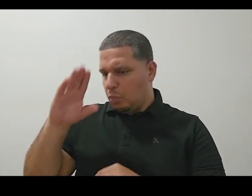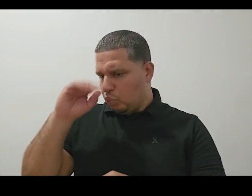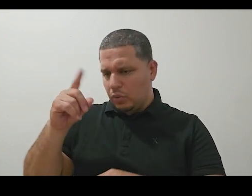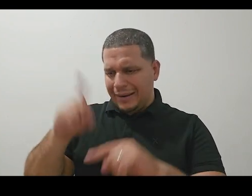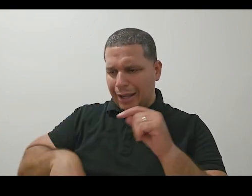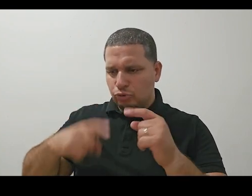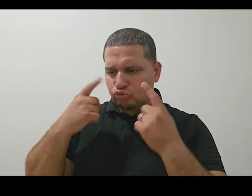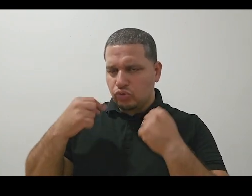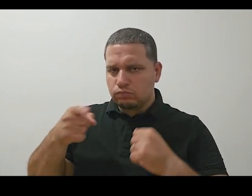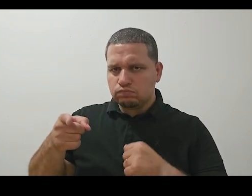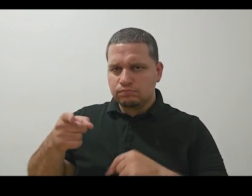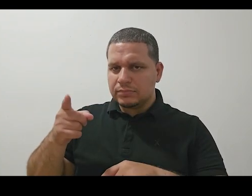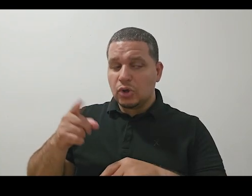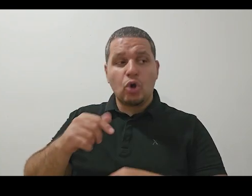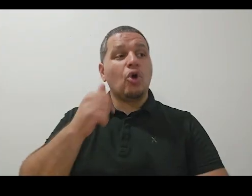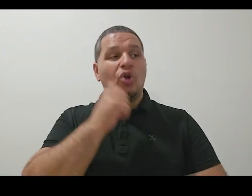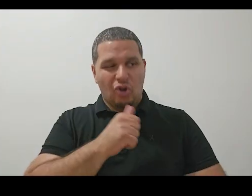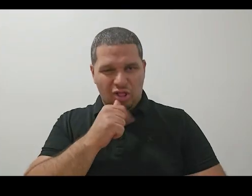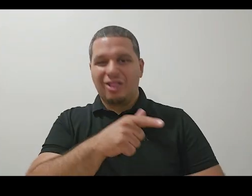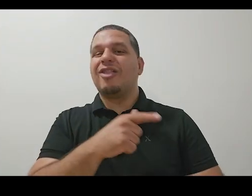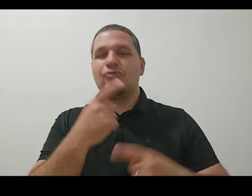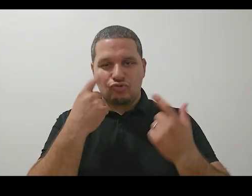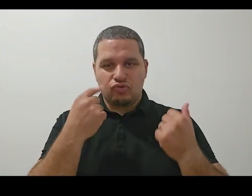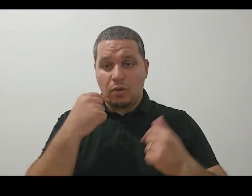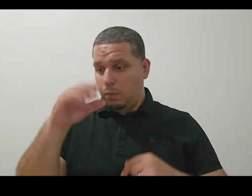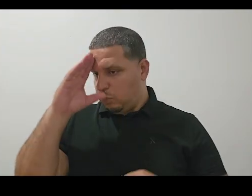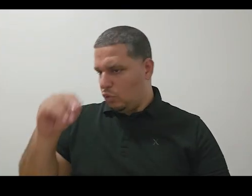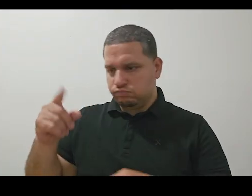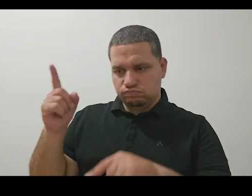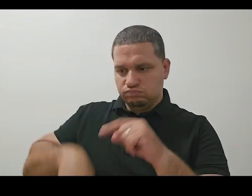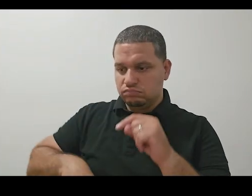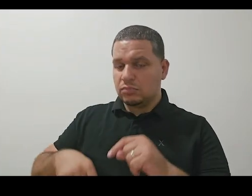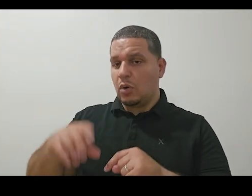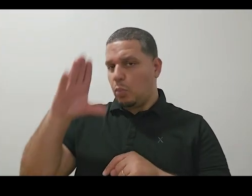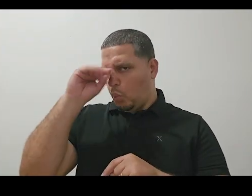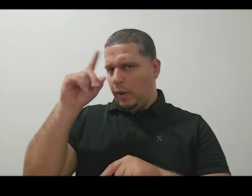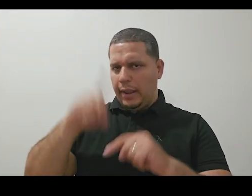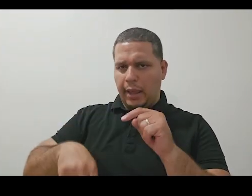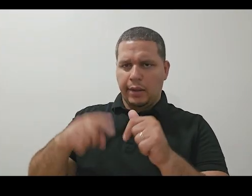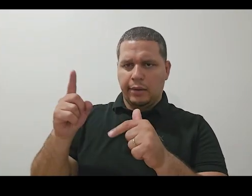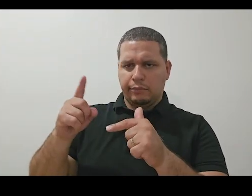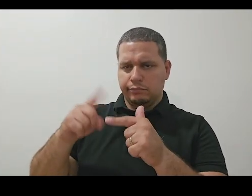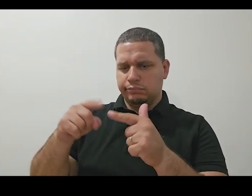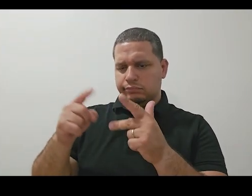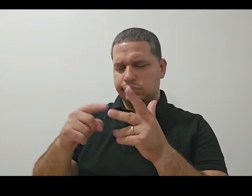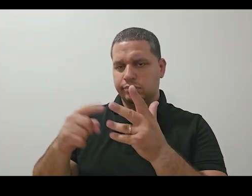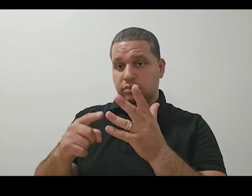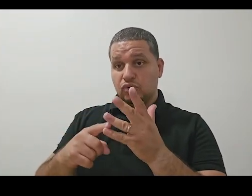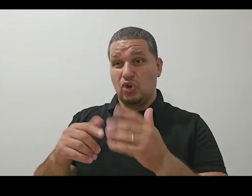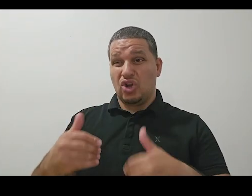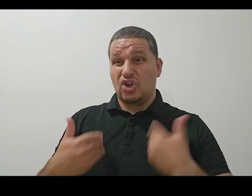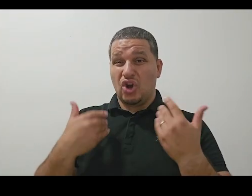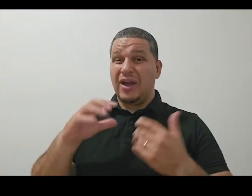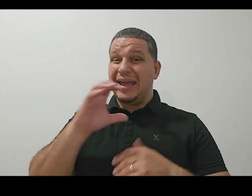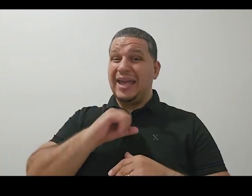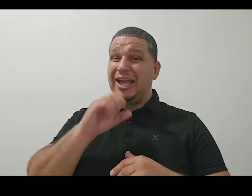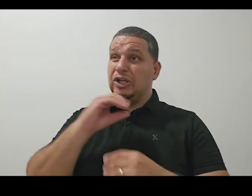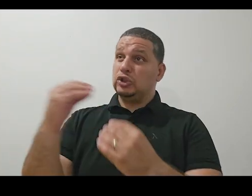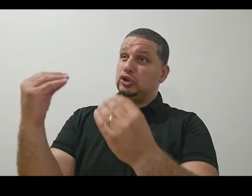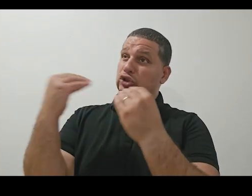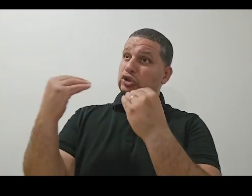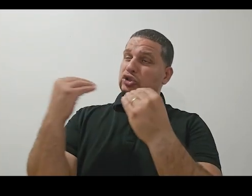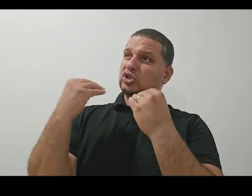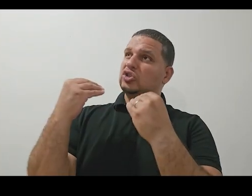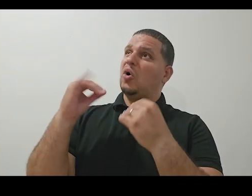cry, girls cry, boys don't do this. So at a very young age, you're teaching them to